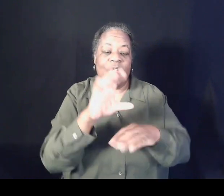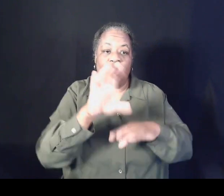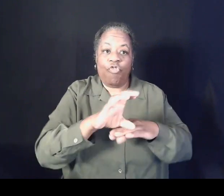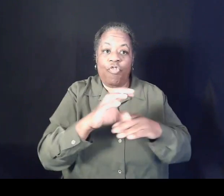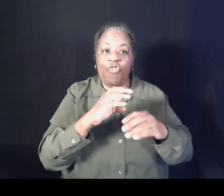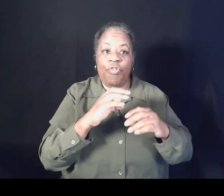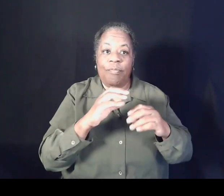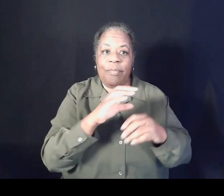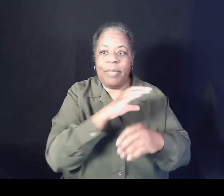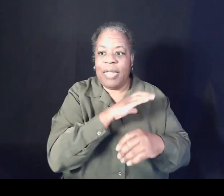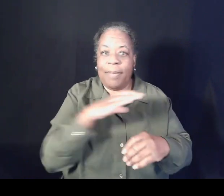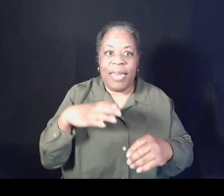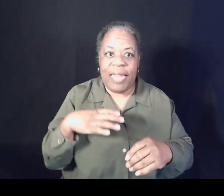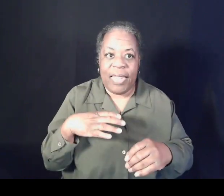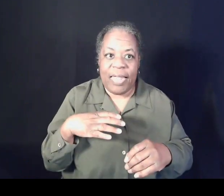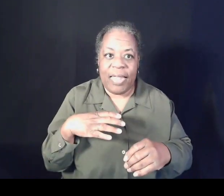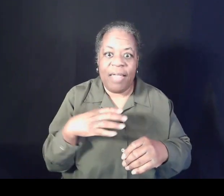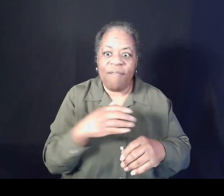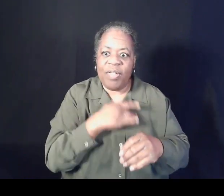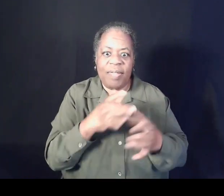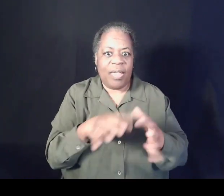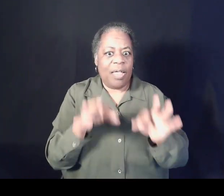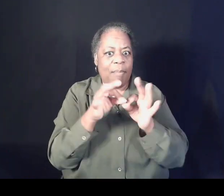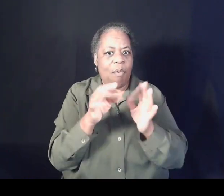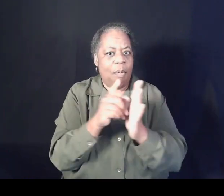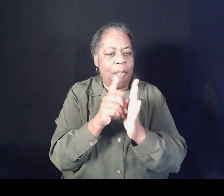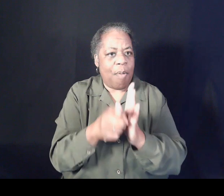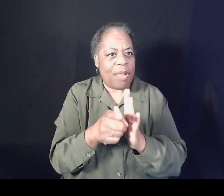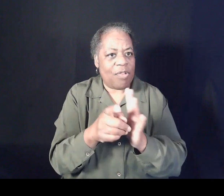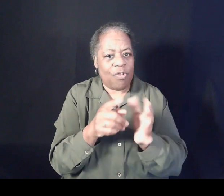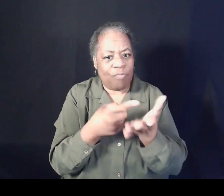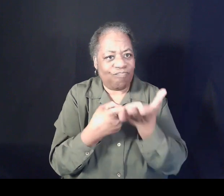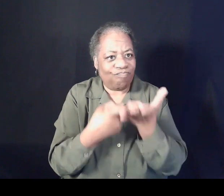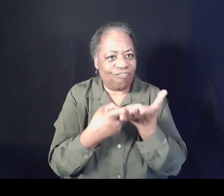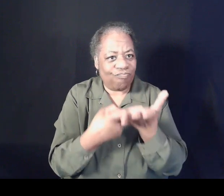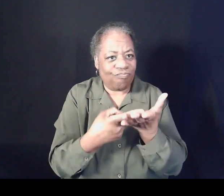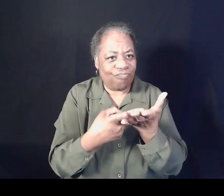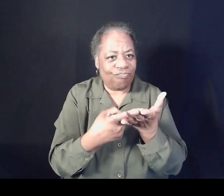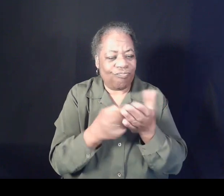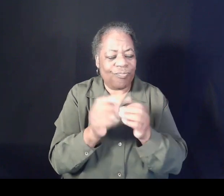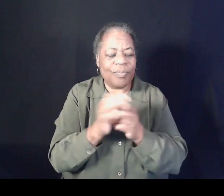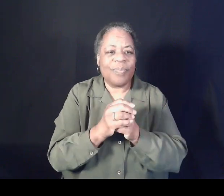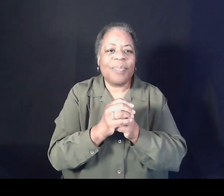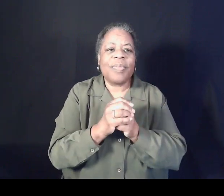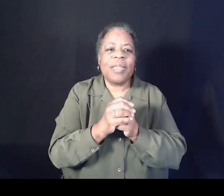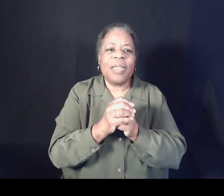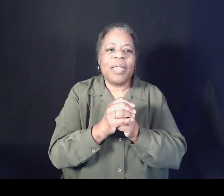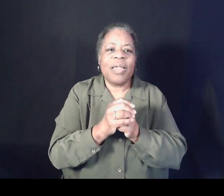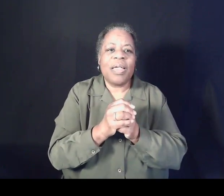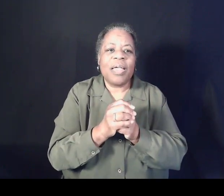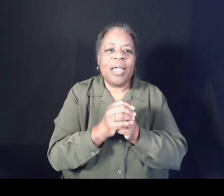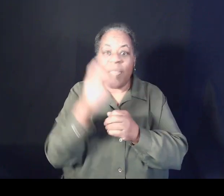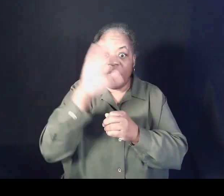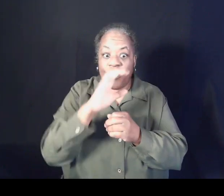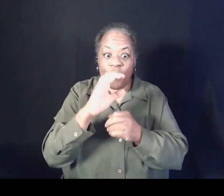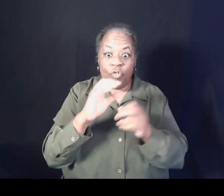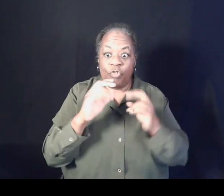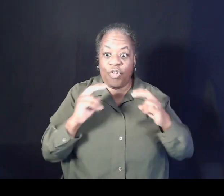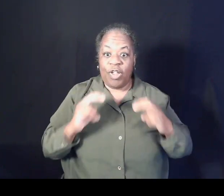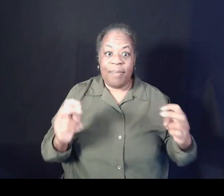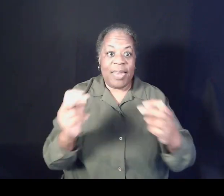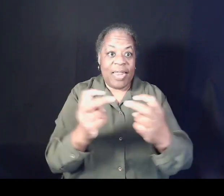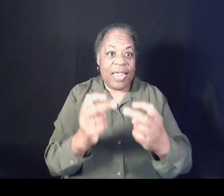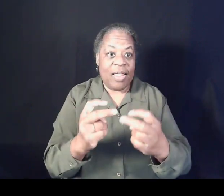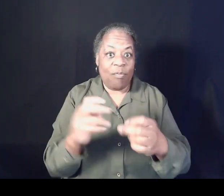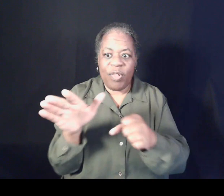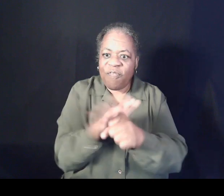like a providential moment to speak into this. I want to tell you, without exception, the entire search committee was filled with